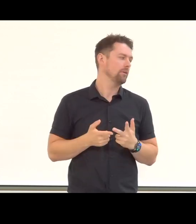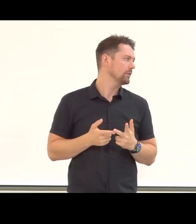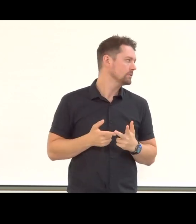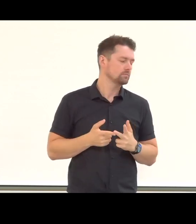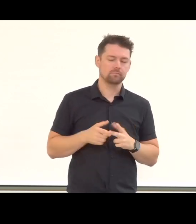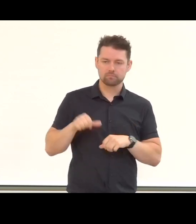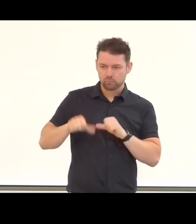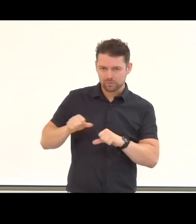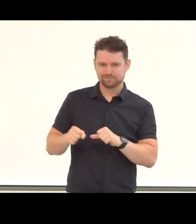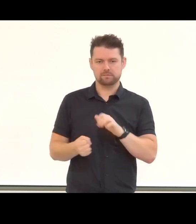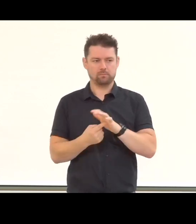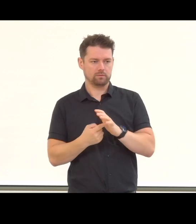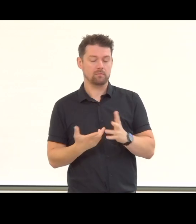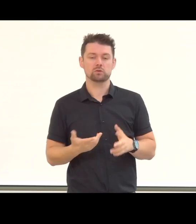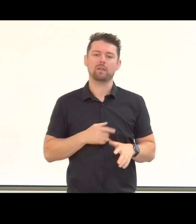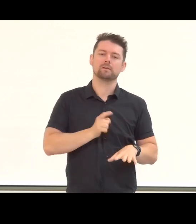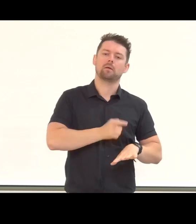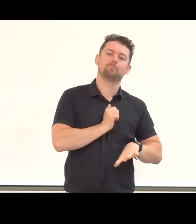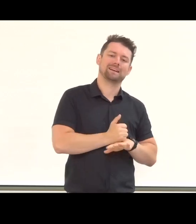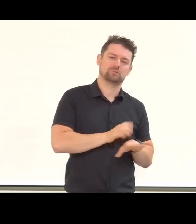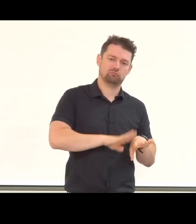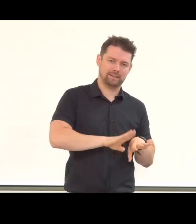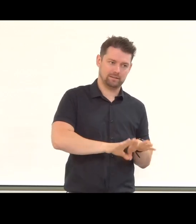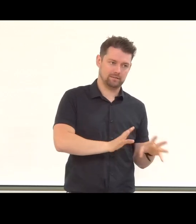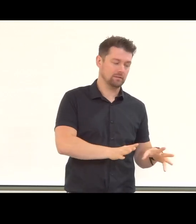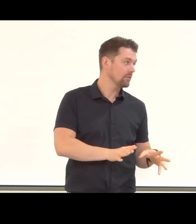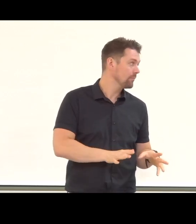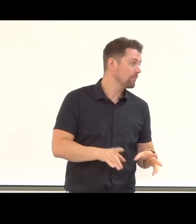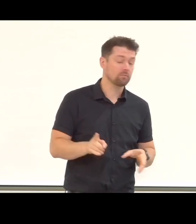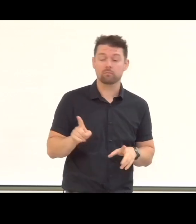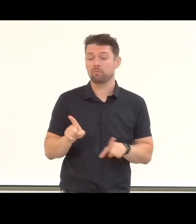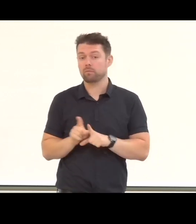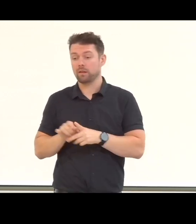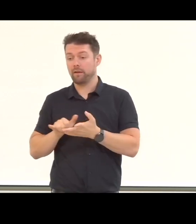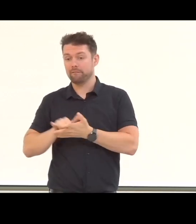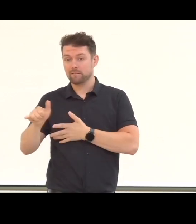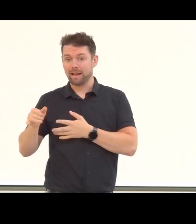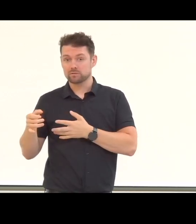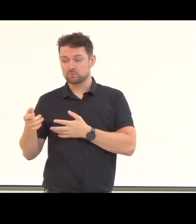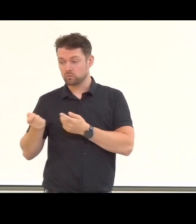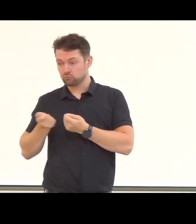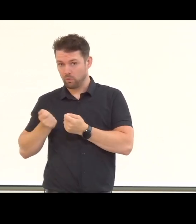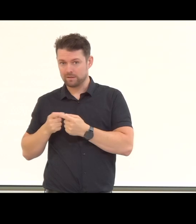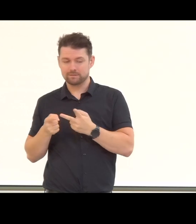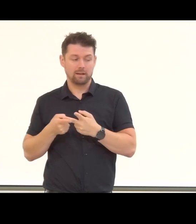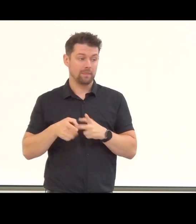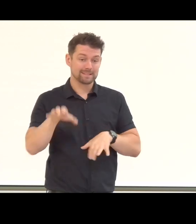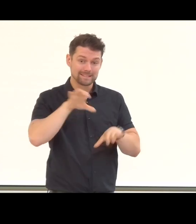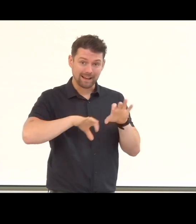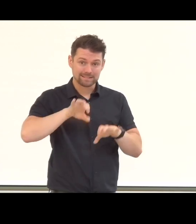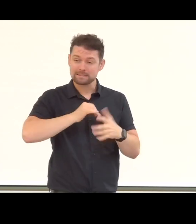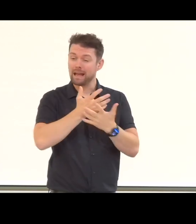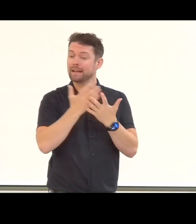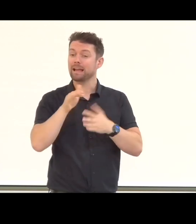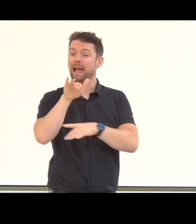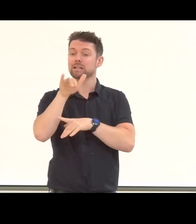It touches on everything, the basic training, because also the flight controllers that we have, the scientists, so we also invite the external